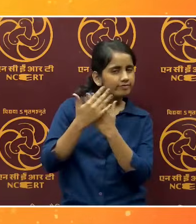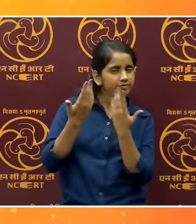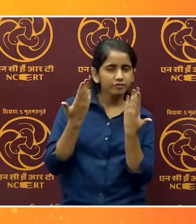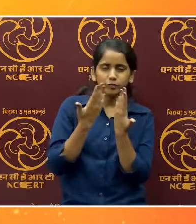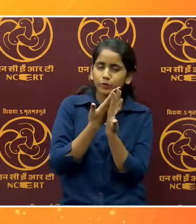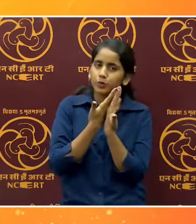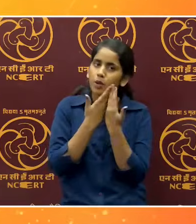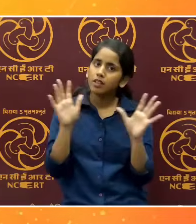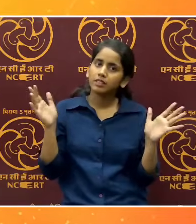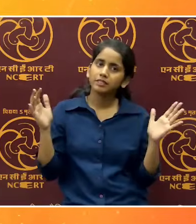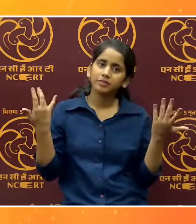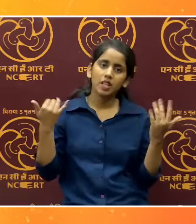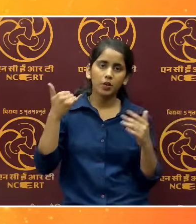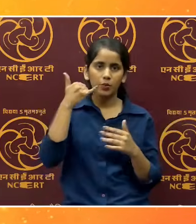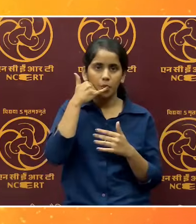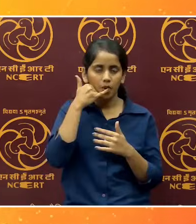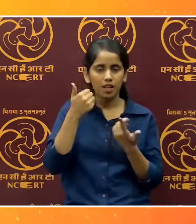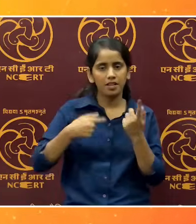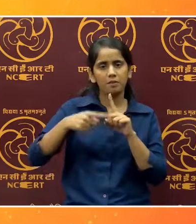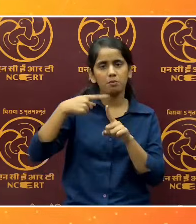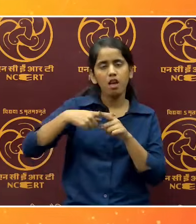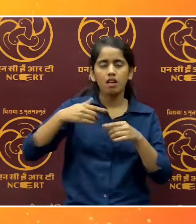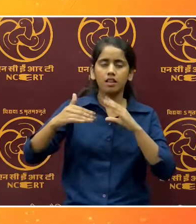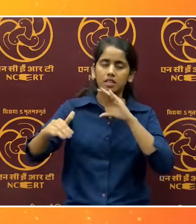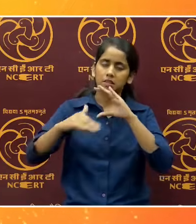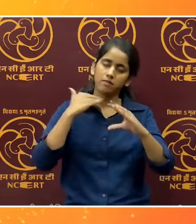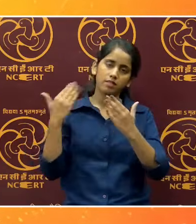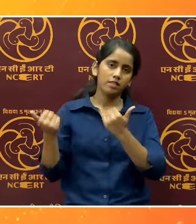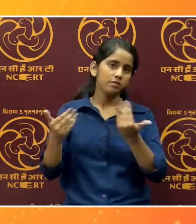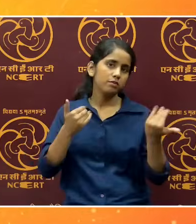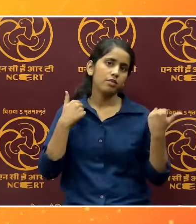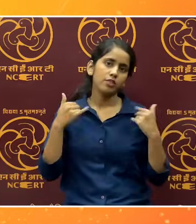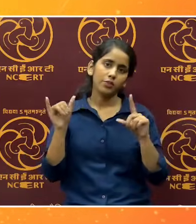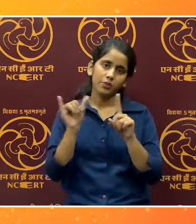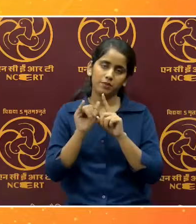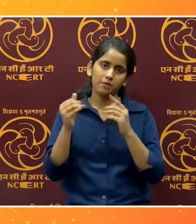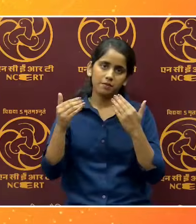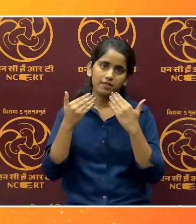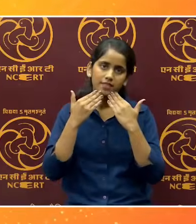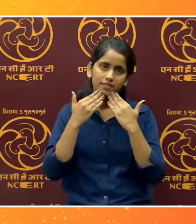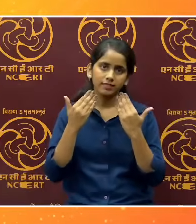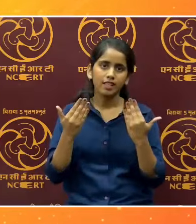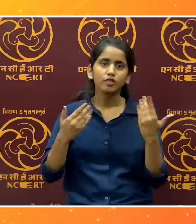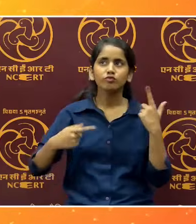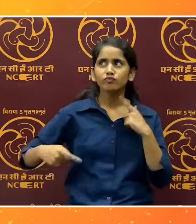either by calling us or by emailing us or by watching our YouTube channel. That's it